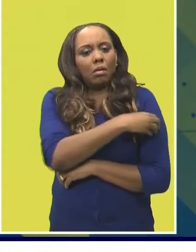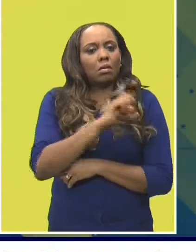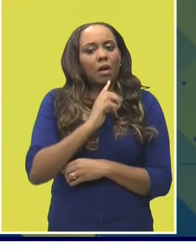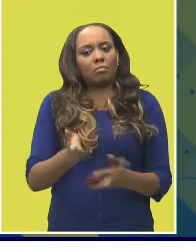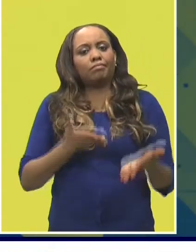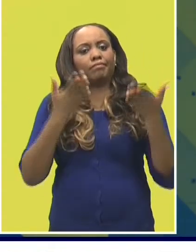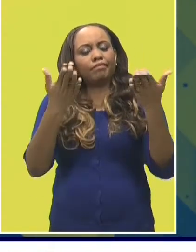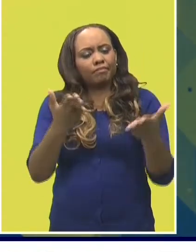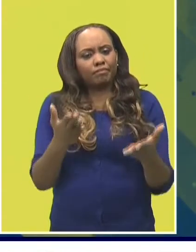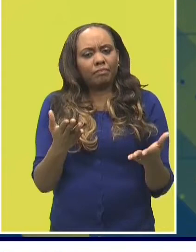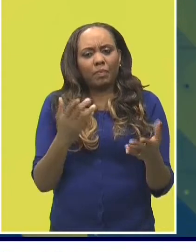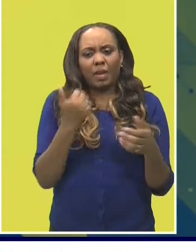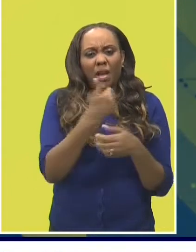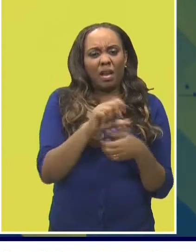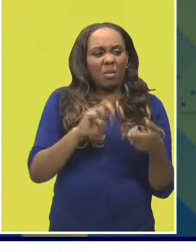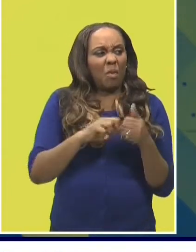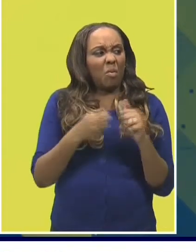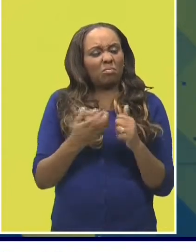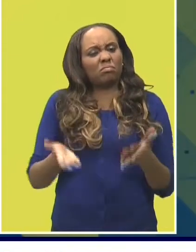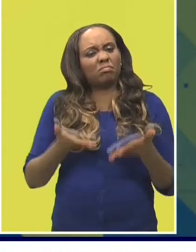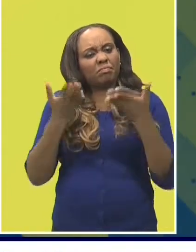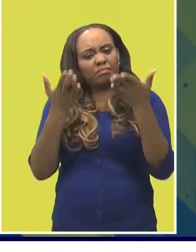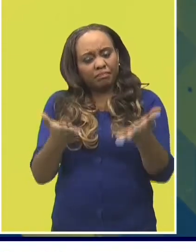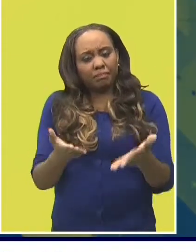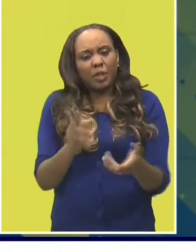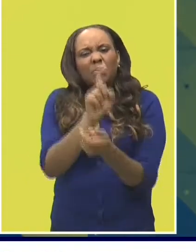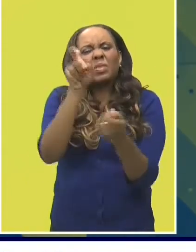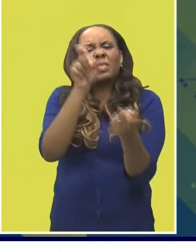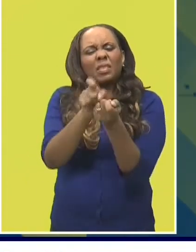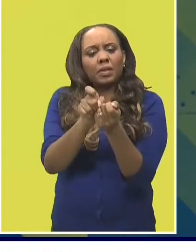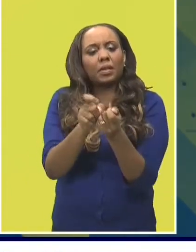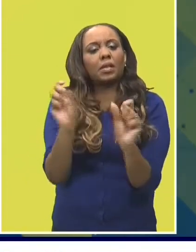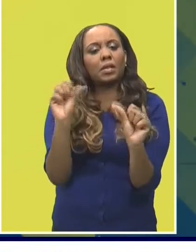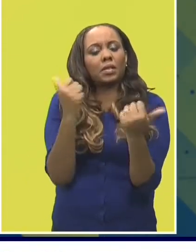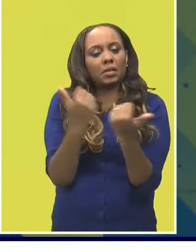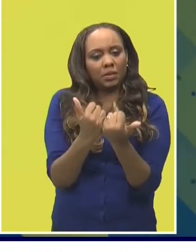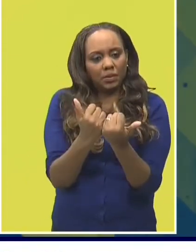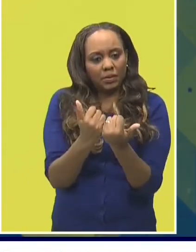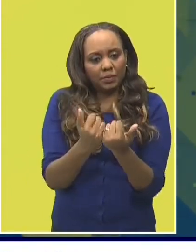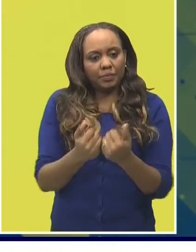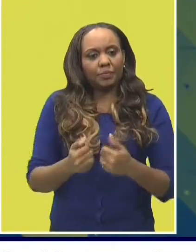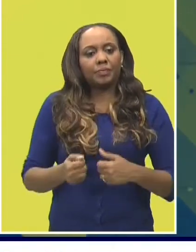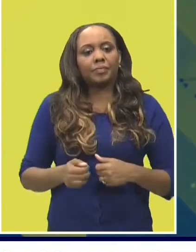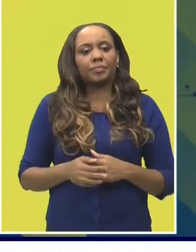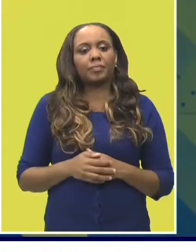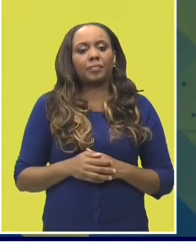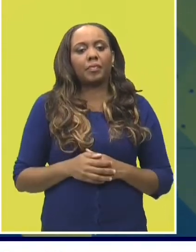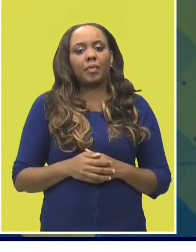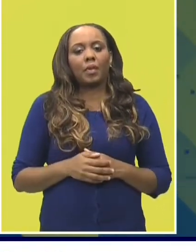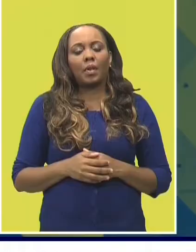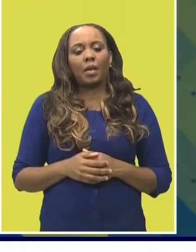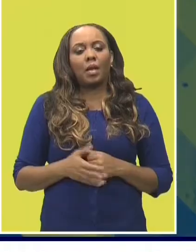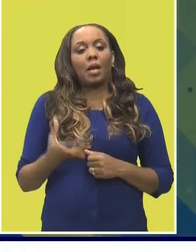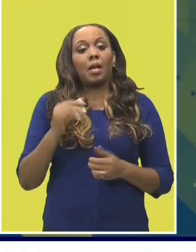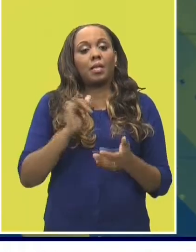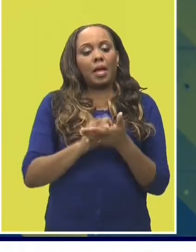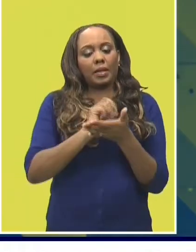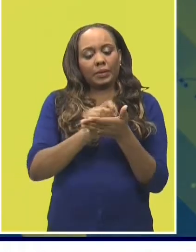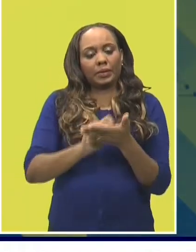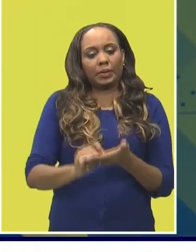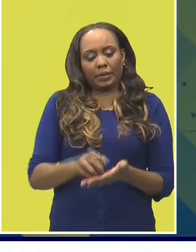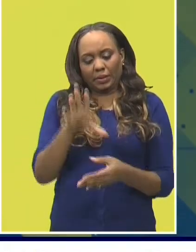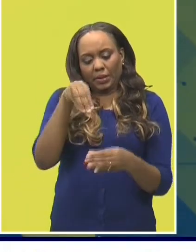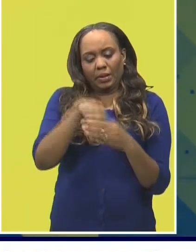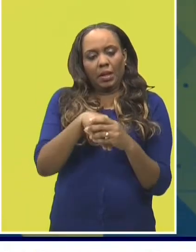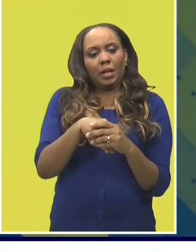present their concerns directly to these public service agencies. And that is actually written as part of the proposal,